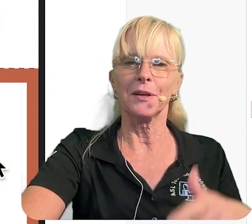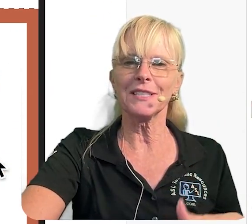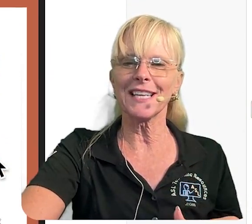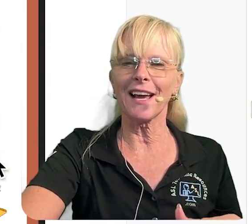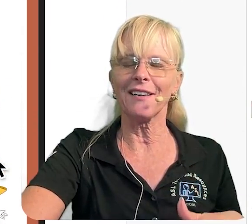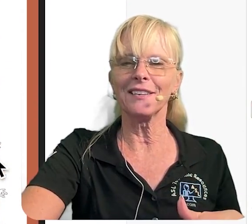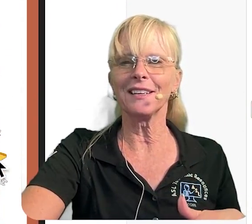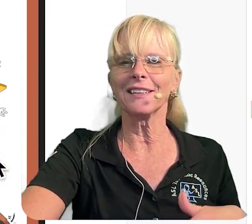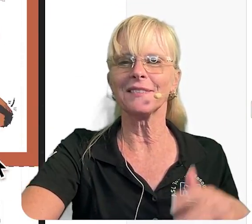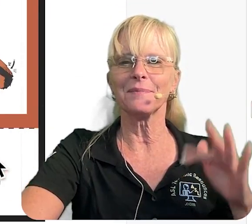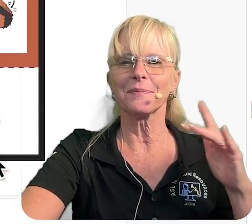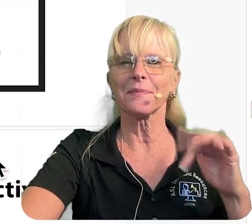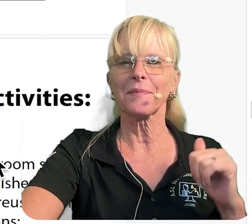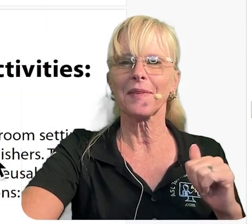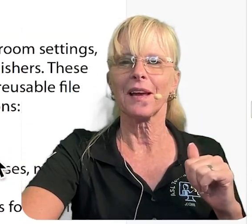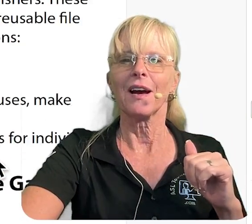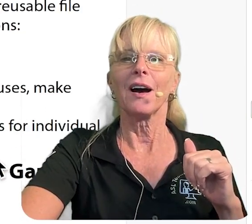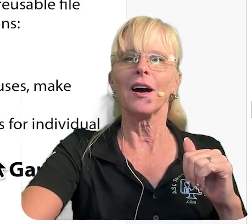Coming on down,